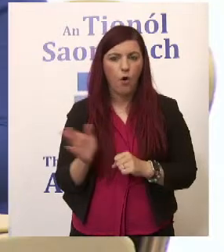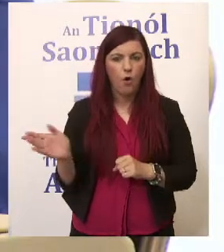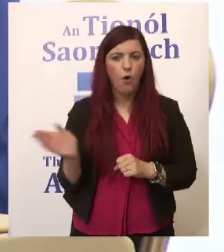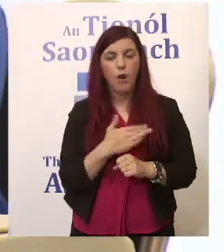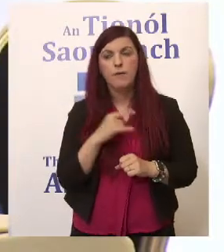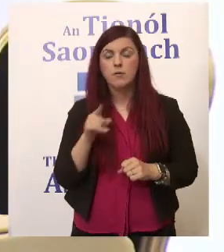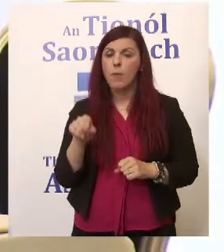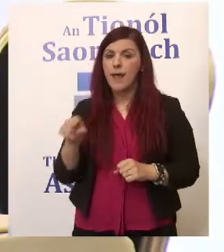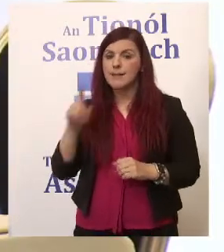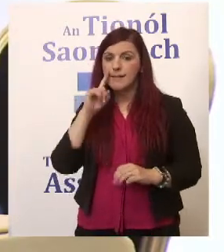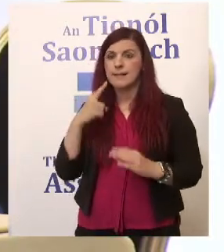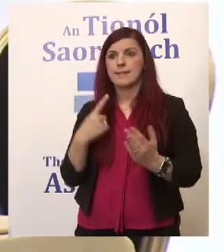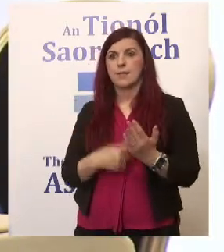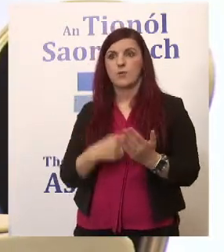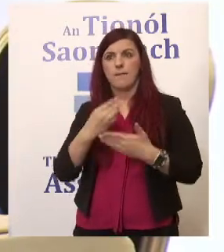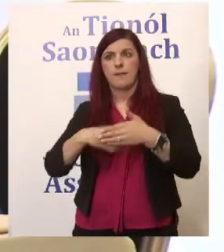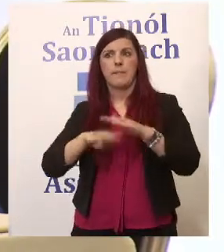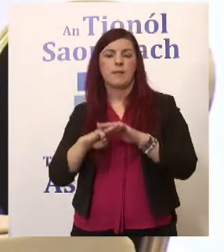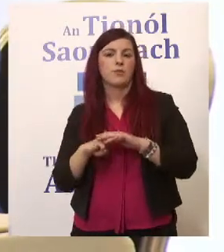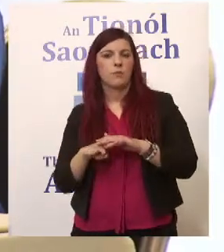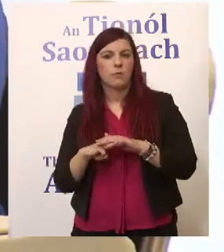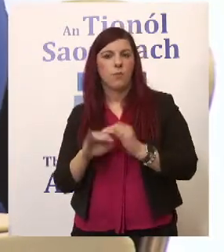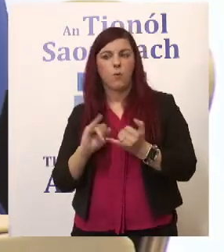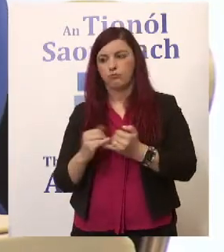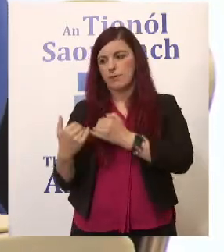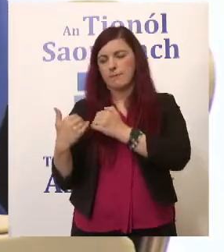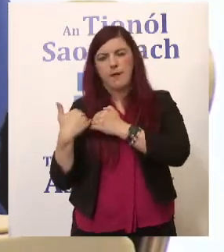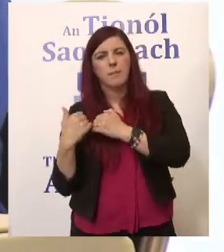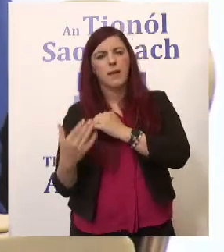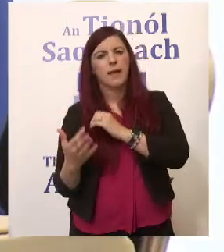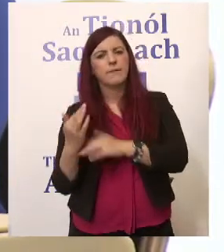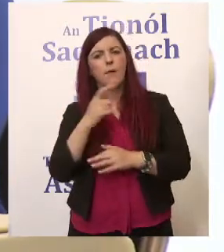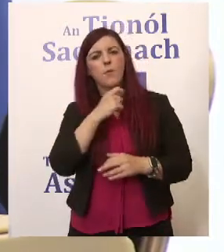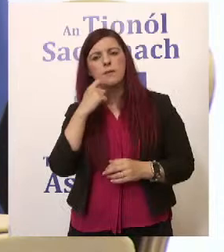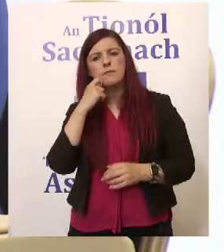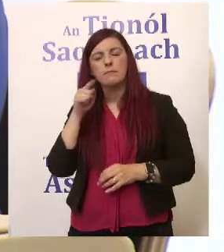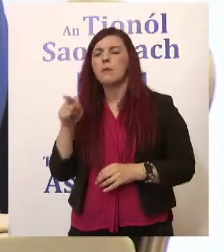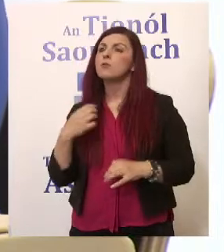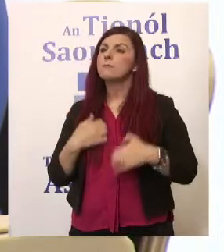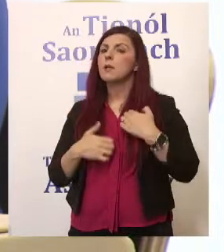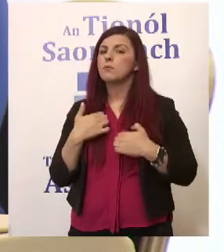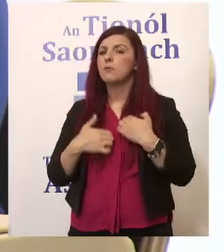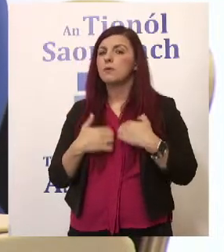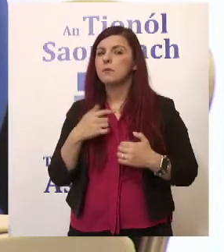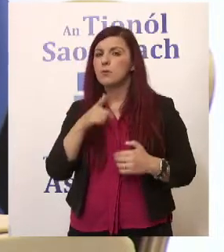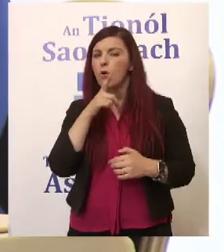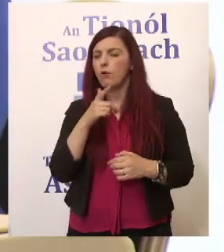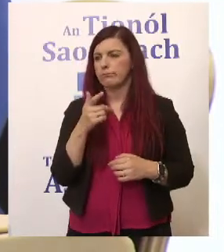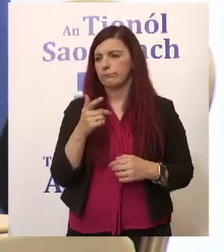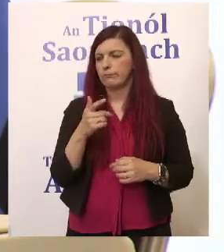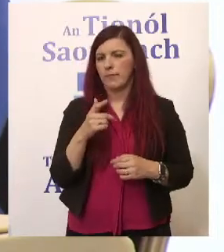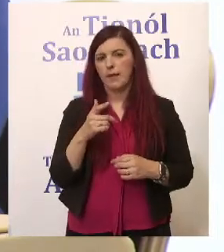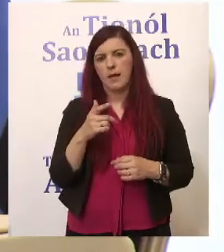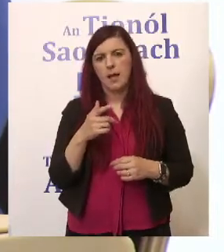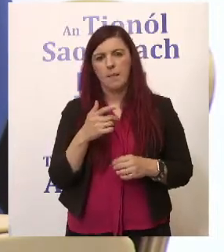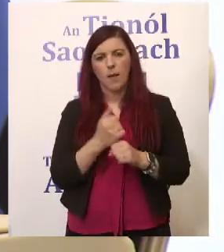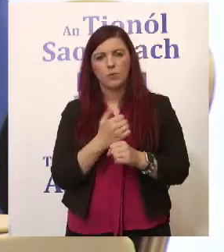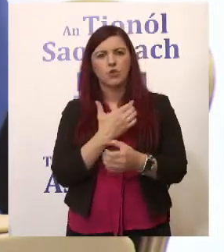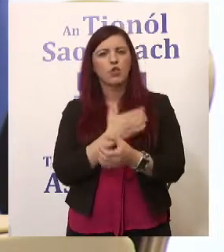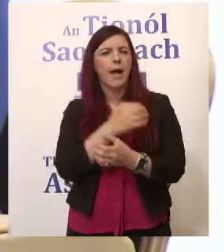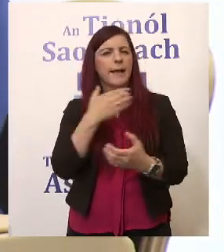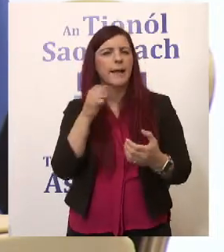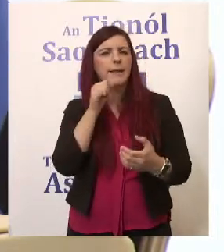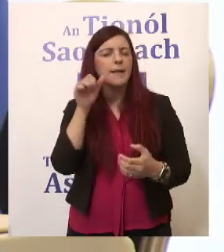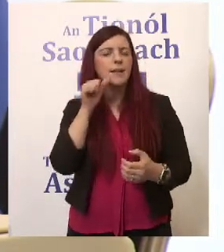decision of the minister responsible. But if they were, say, we had very interesting talk yesterday on childcare, if they were to devolve